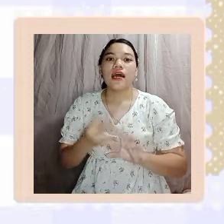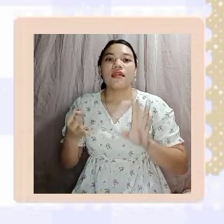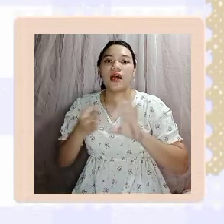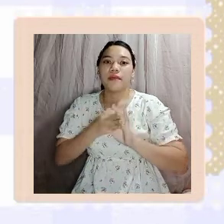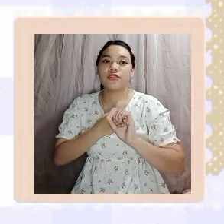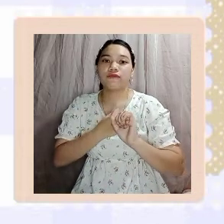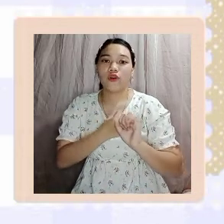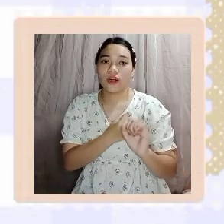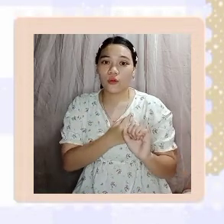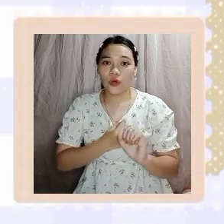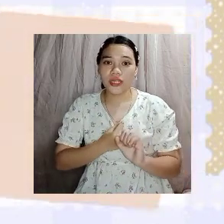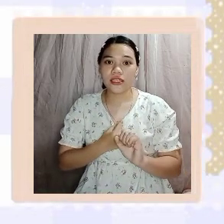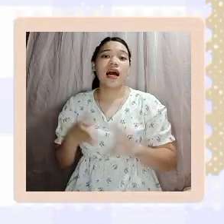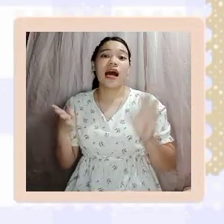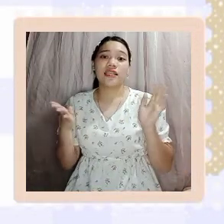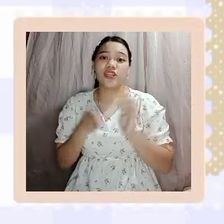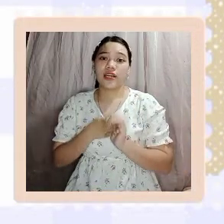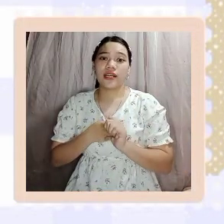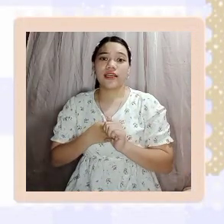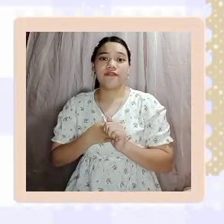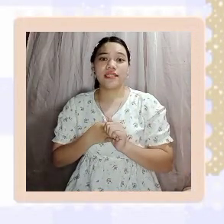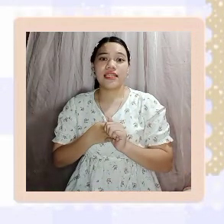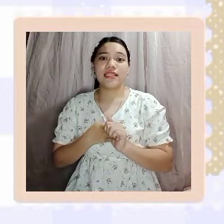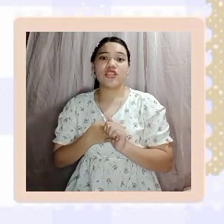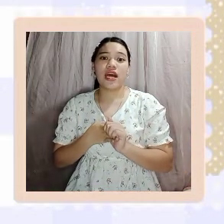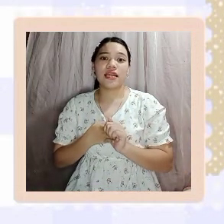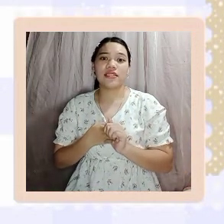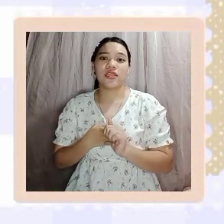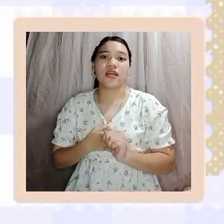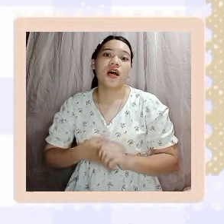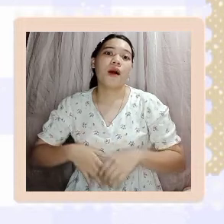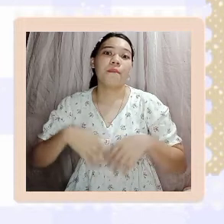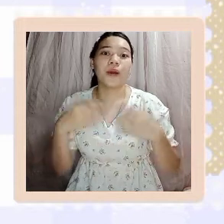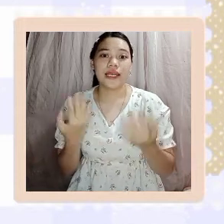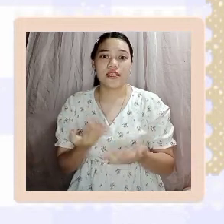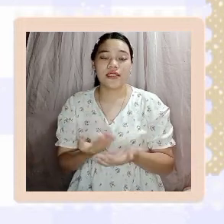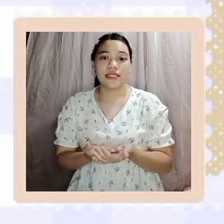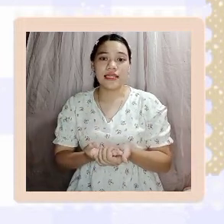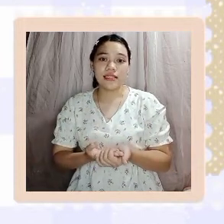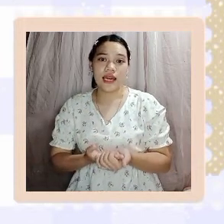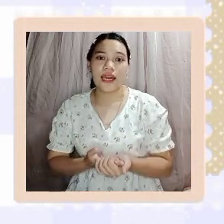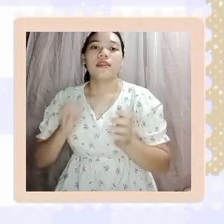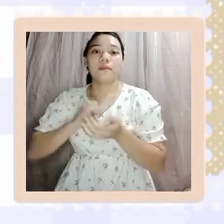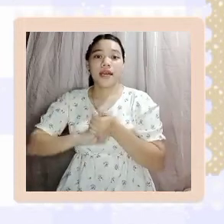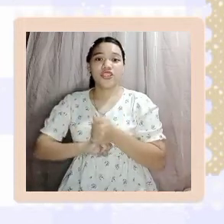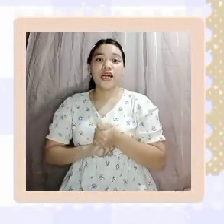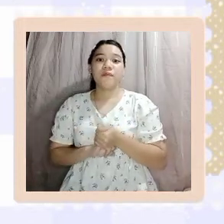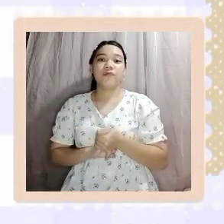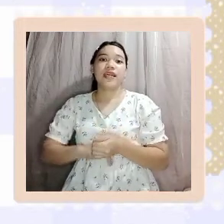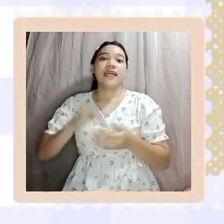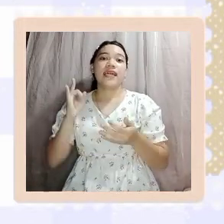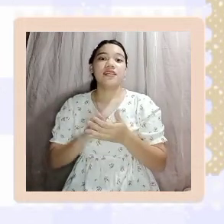weakness, damaged vocal cords, a degenerative disease such as Parkinson's disease,